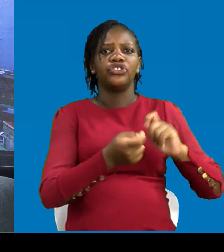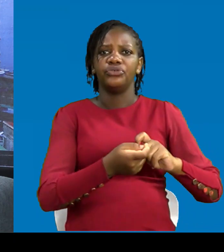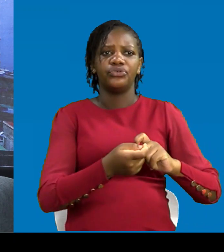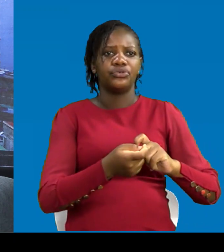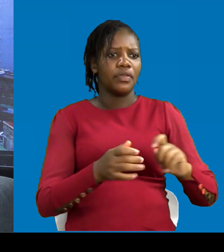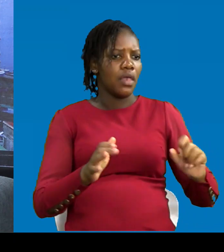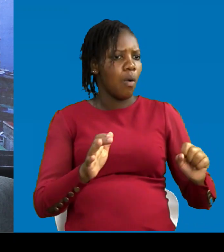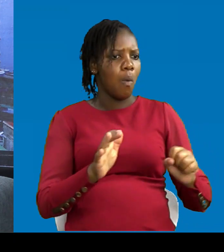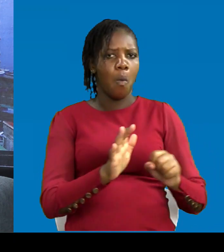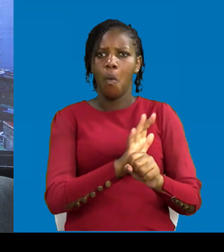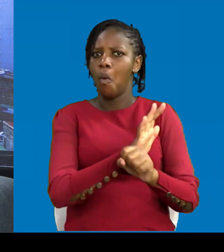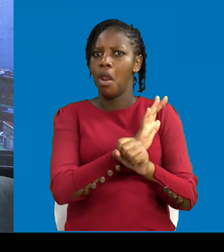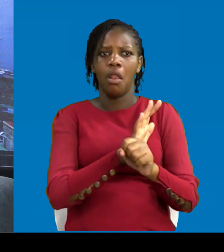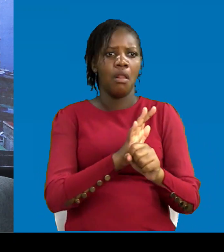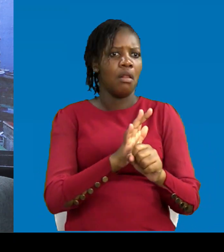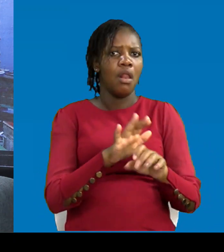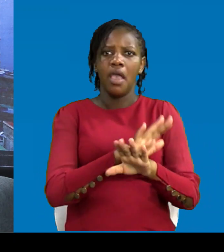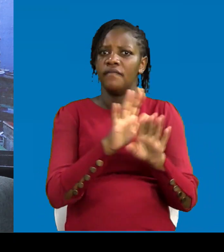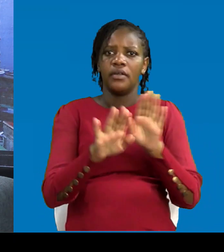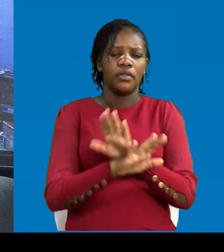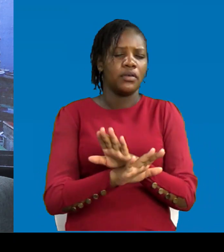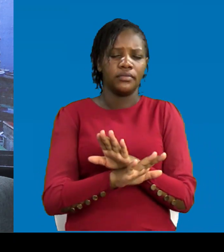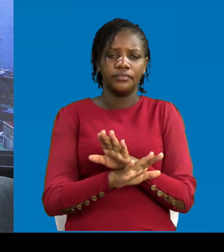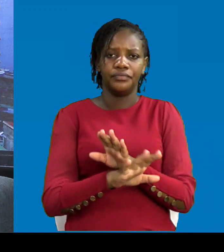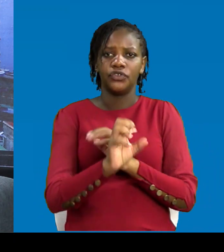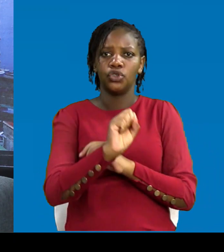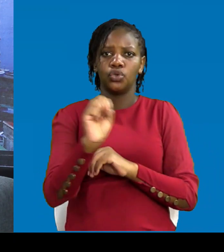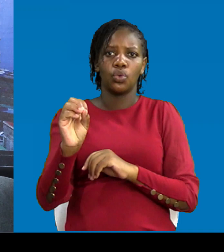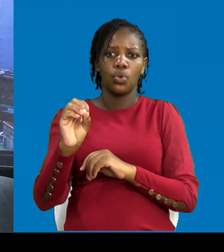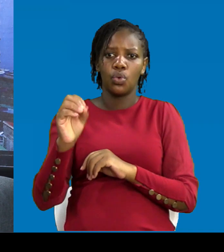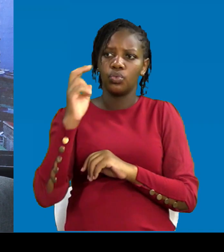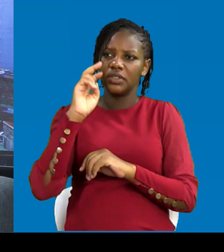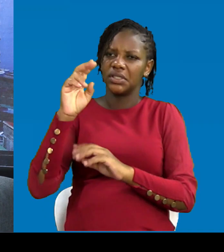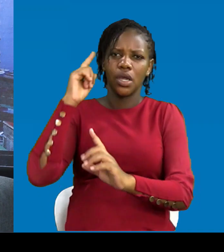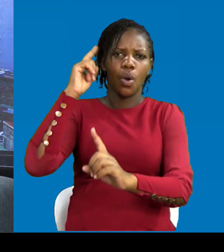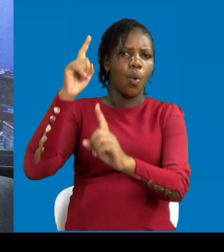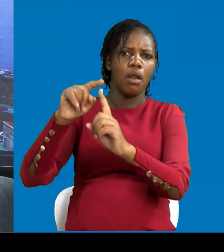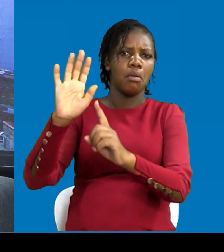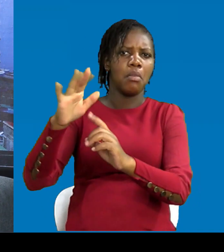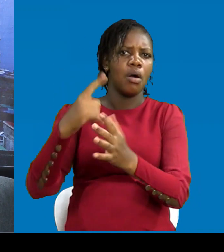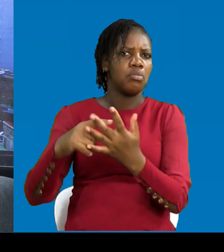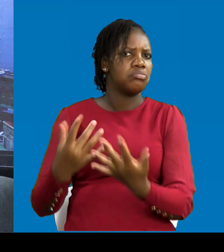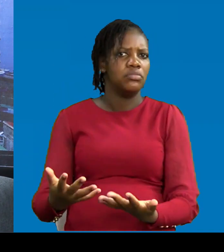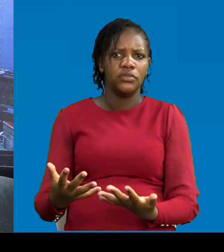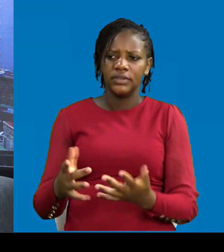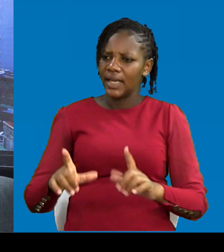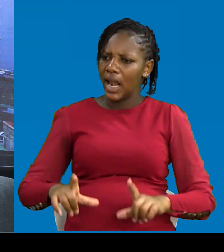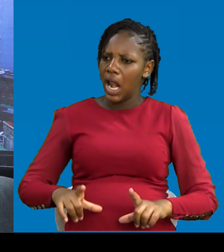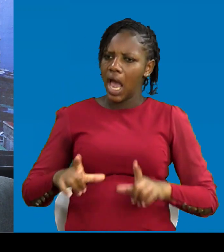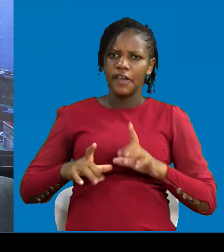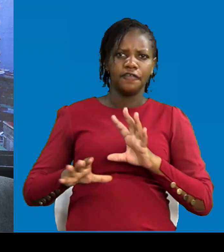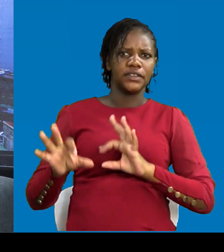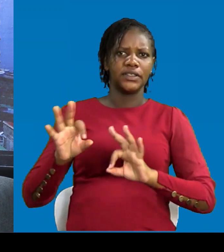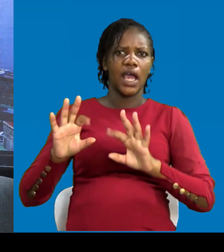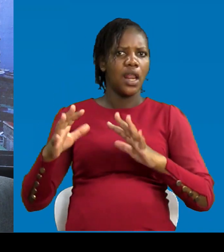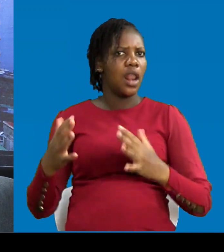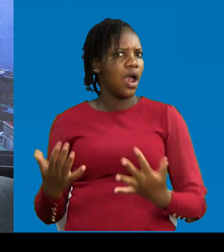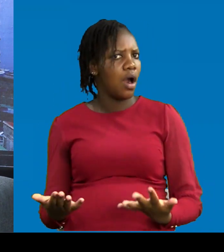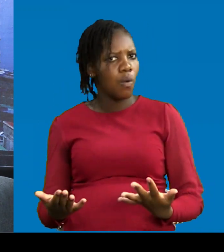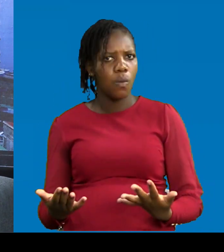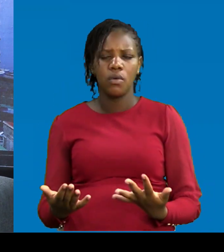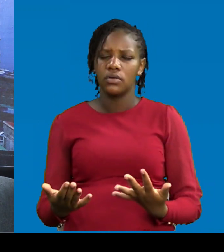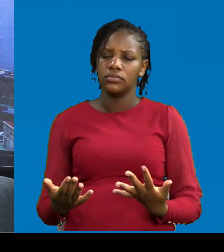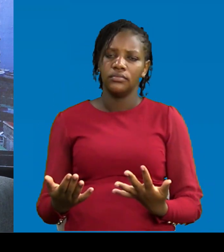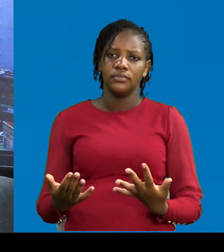whole wardrobe. So now we are looking at what their goal is, what their lifestyle is, and aspects such as